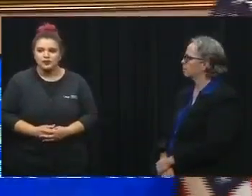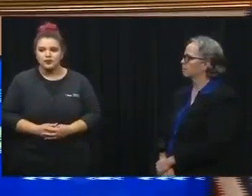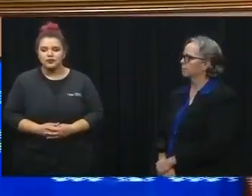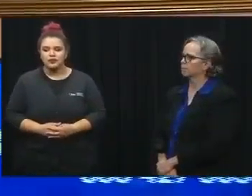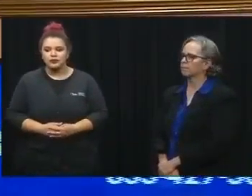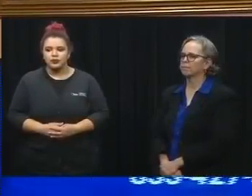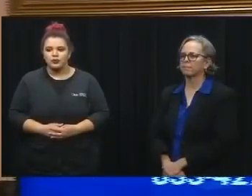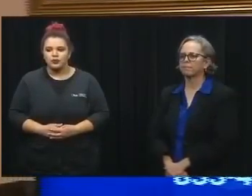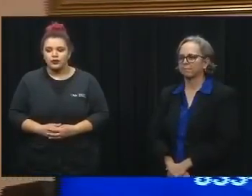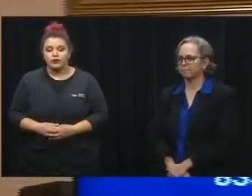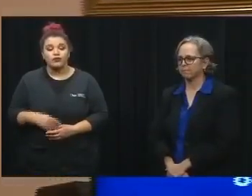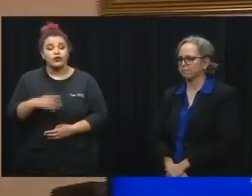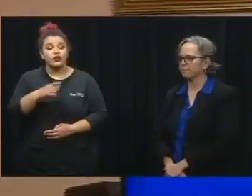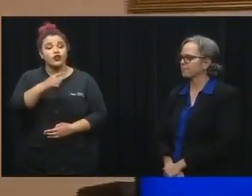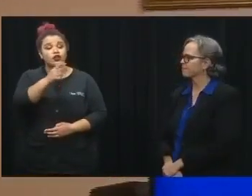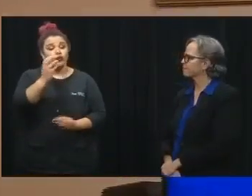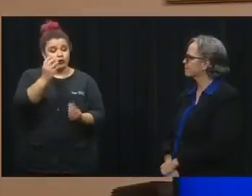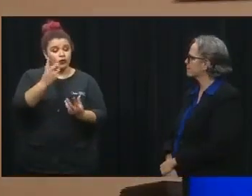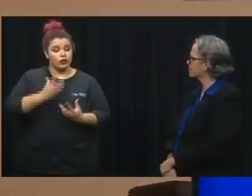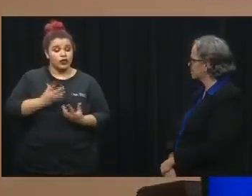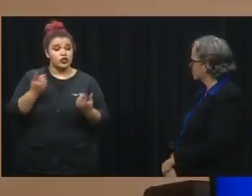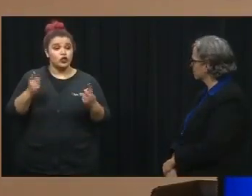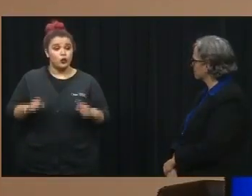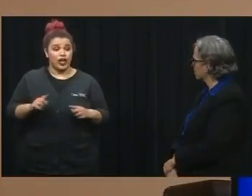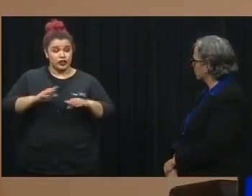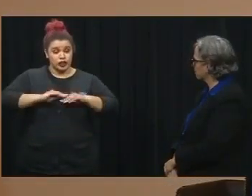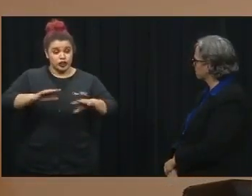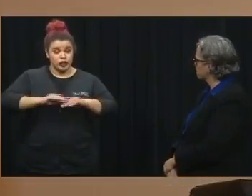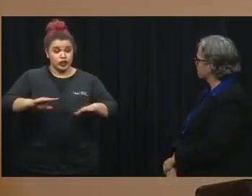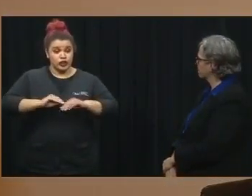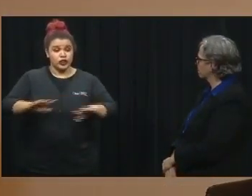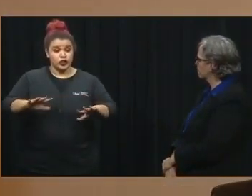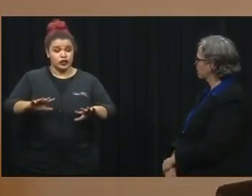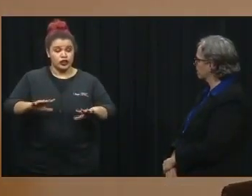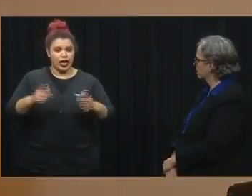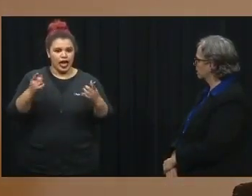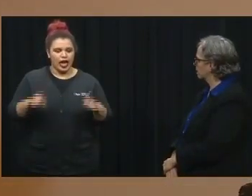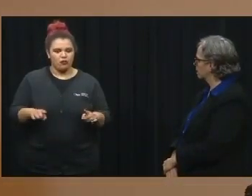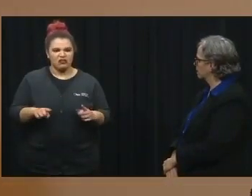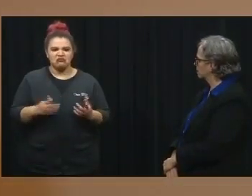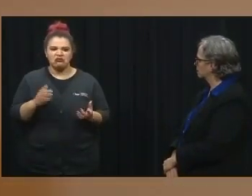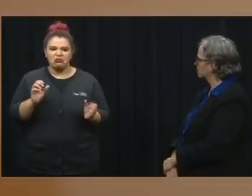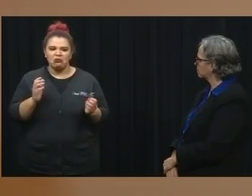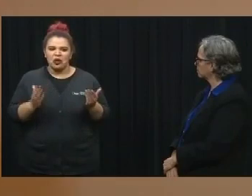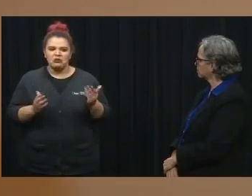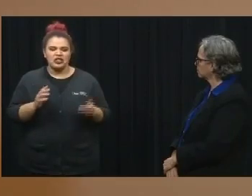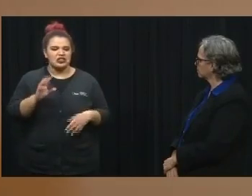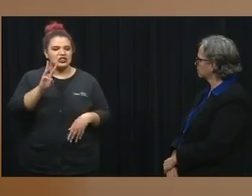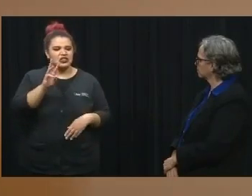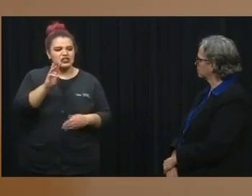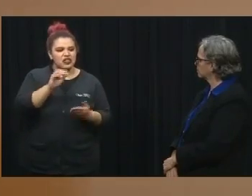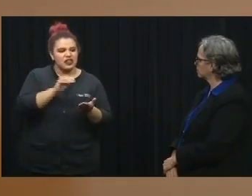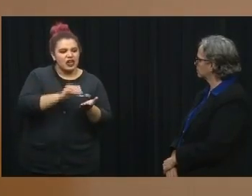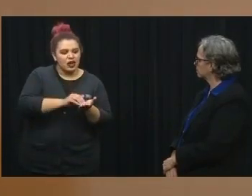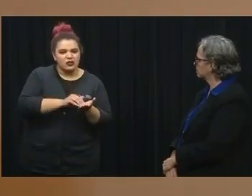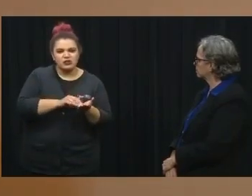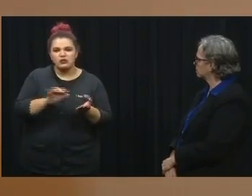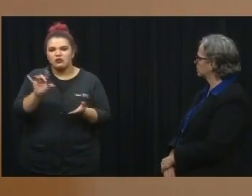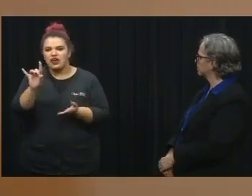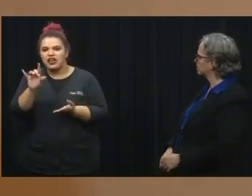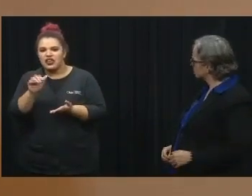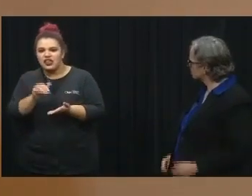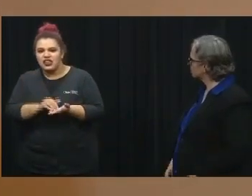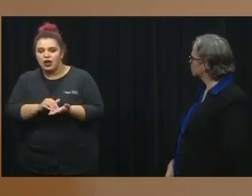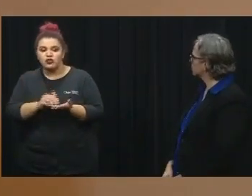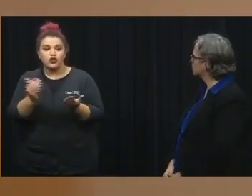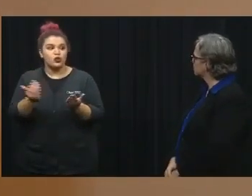You said when the surge comes, we could see up to 6,000 to 8,000 new cases a day. That seems like a far cry from the a little